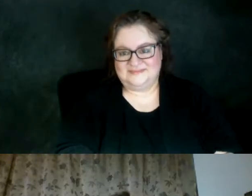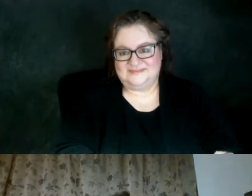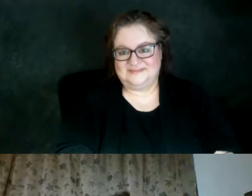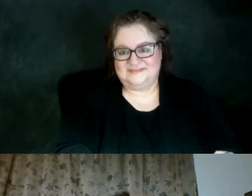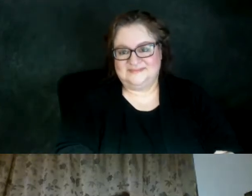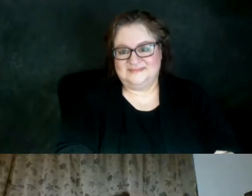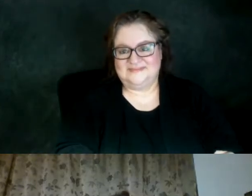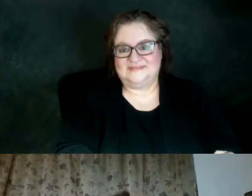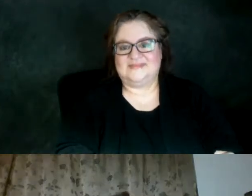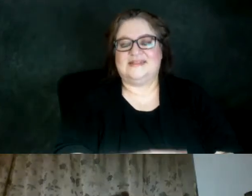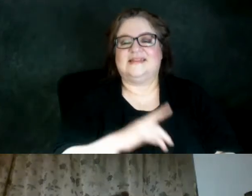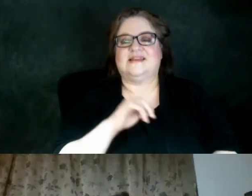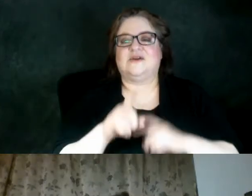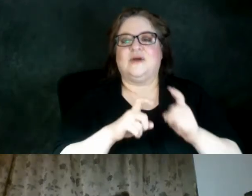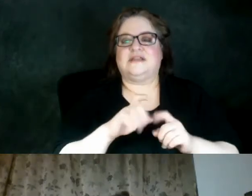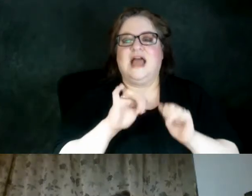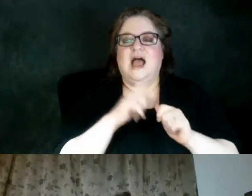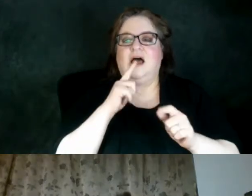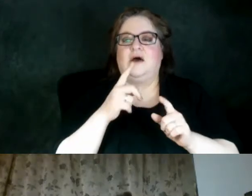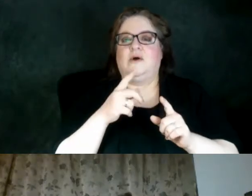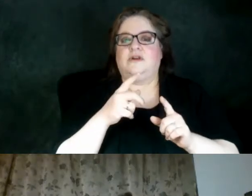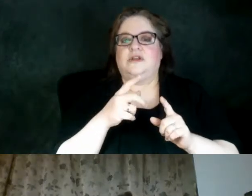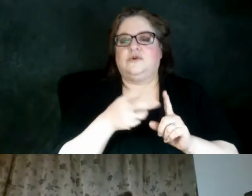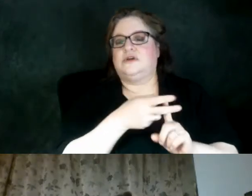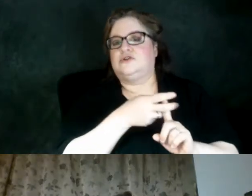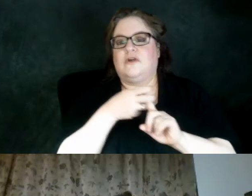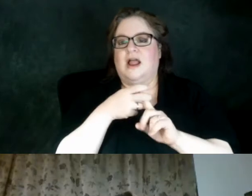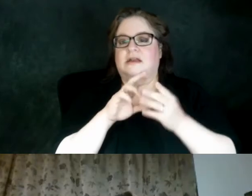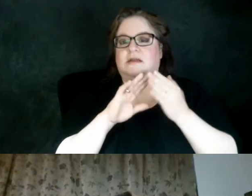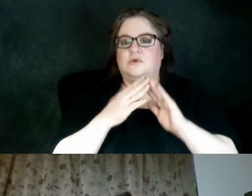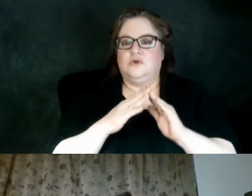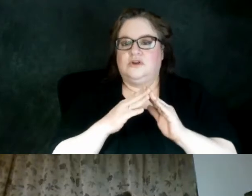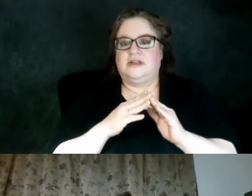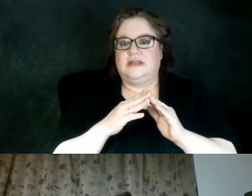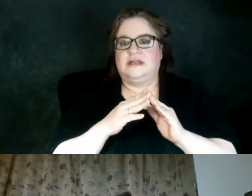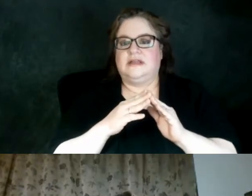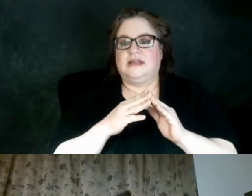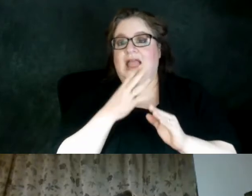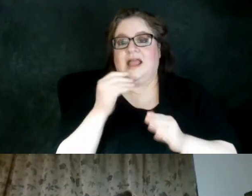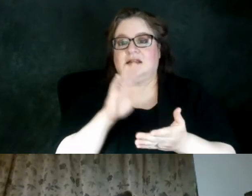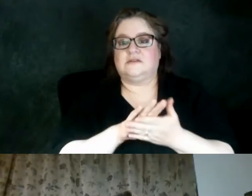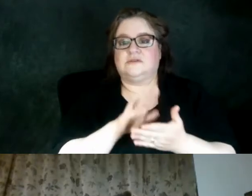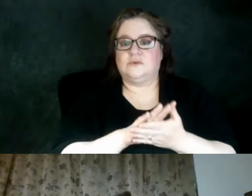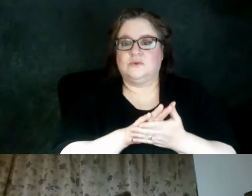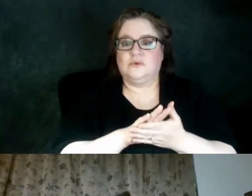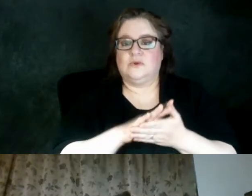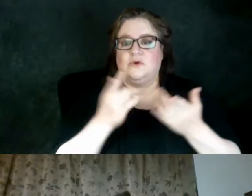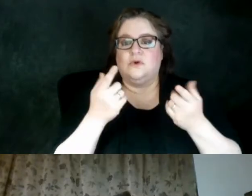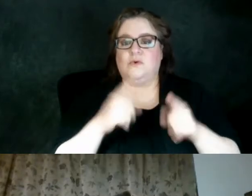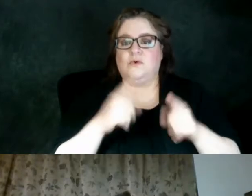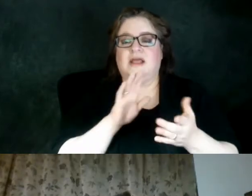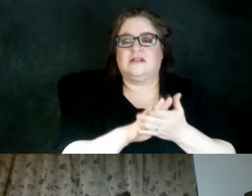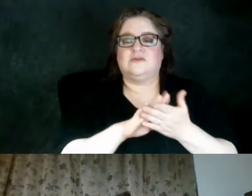Question came in, how can you attract a community and a school when the school is